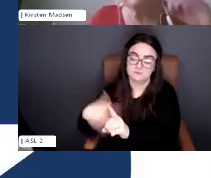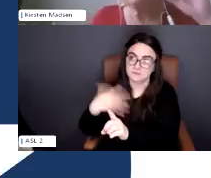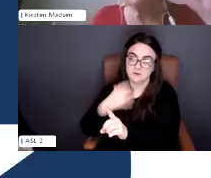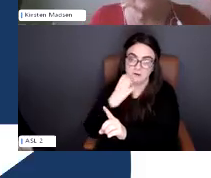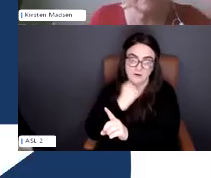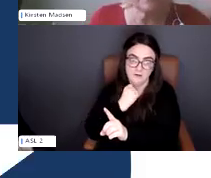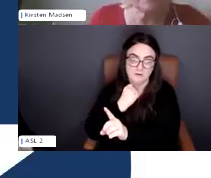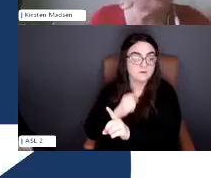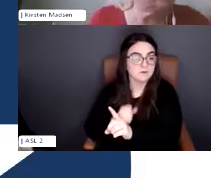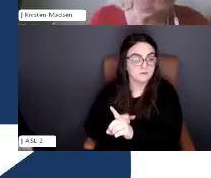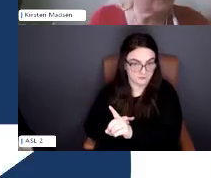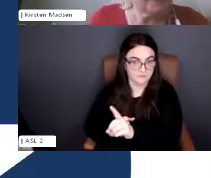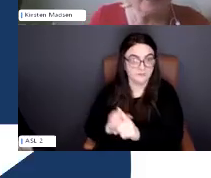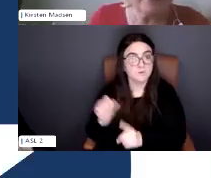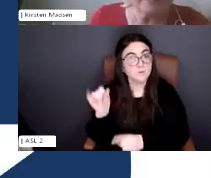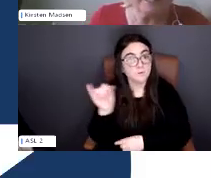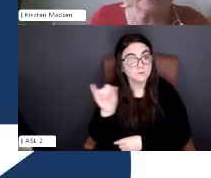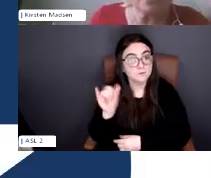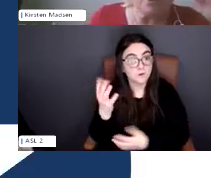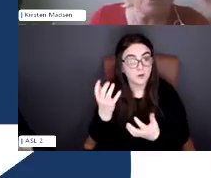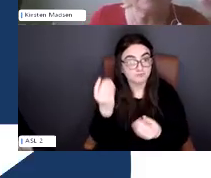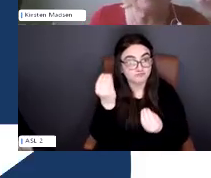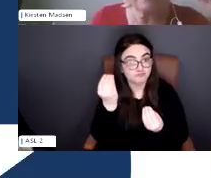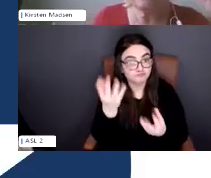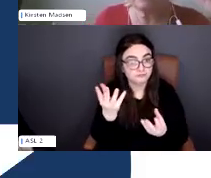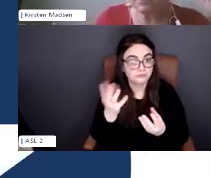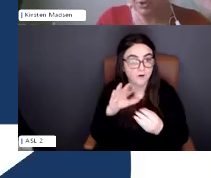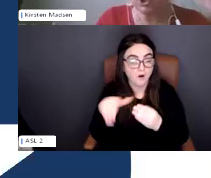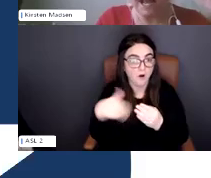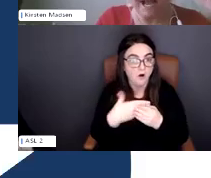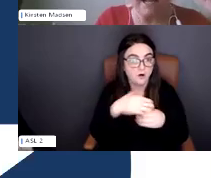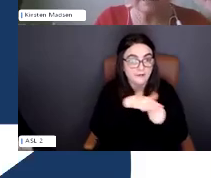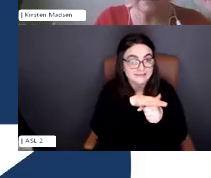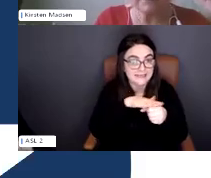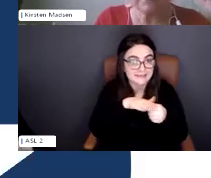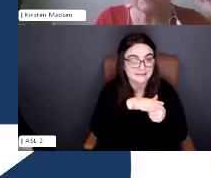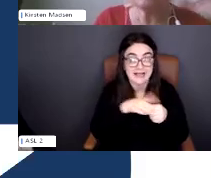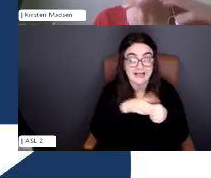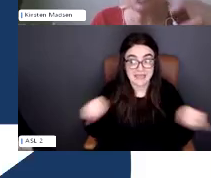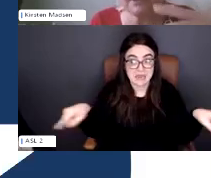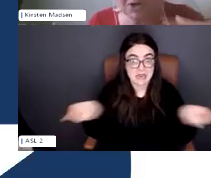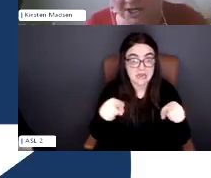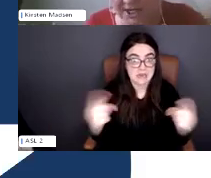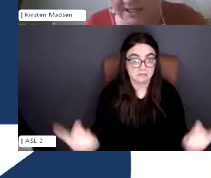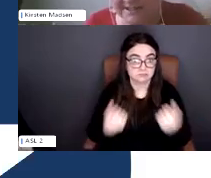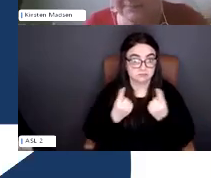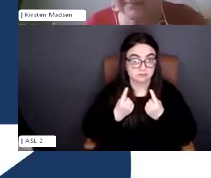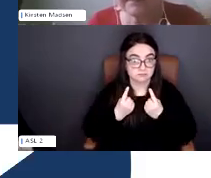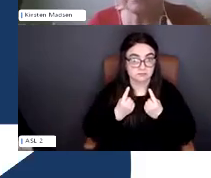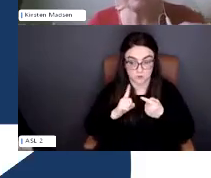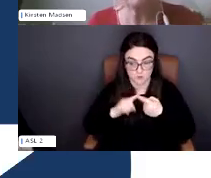And I'd also like to note that all the sites approached us to be part of the